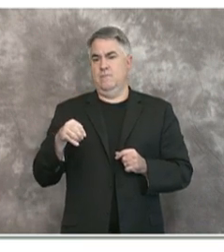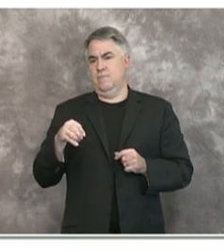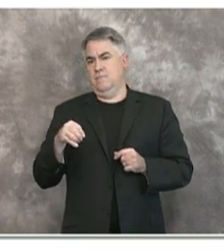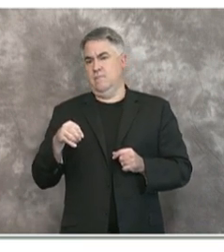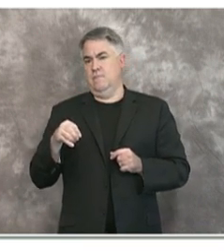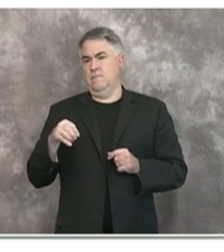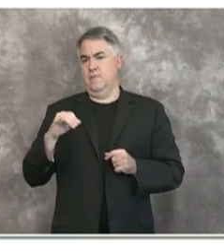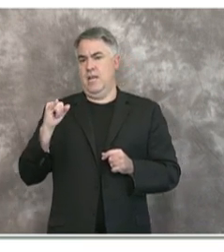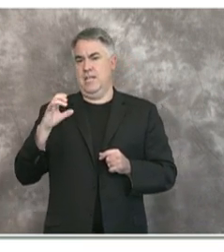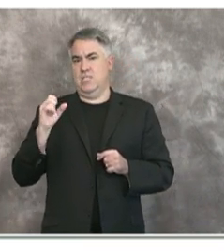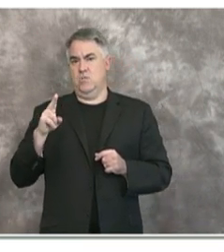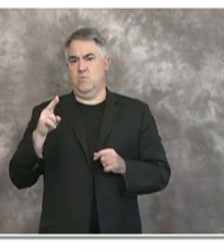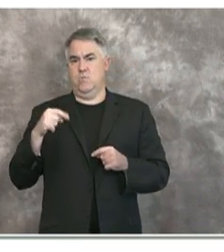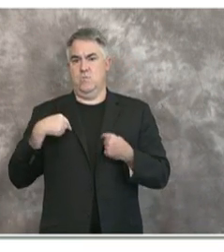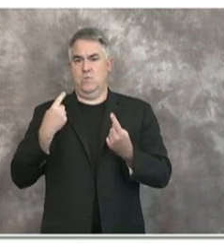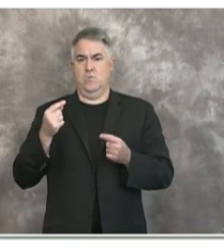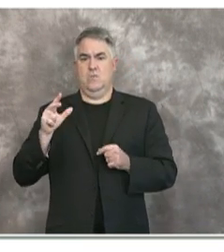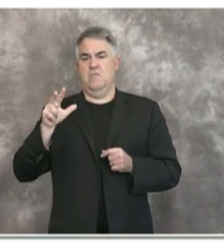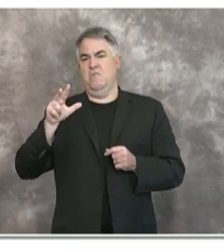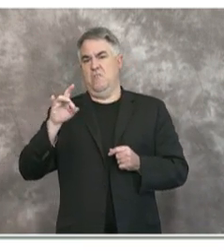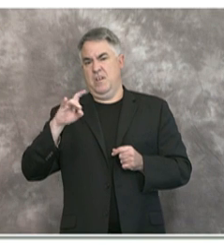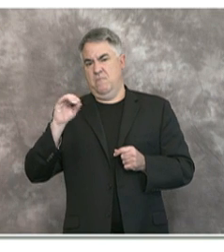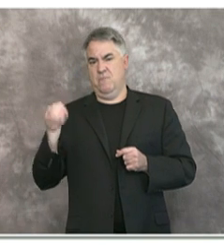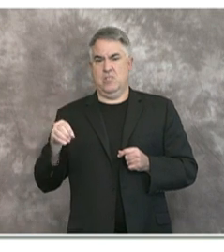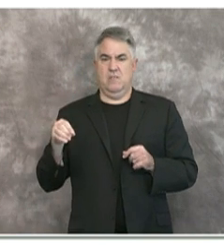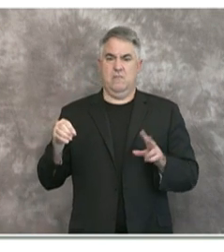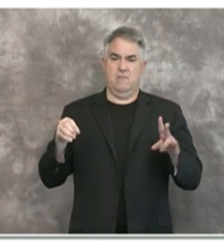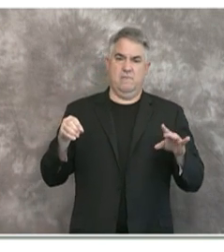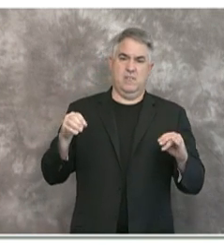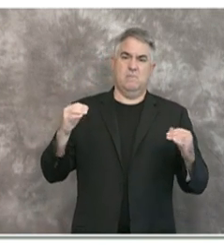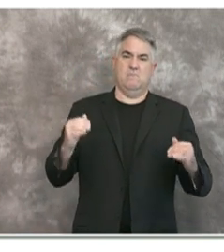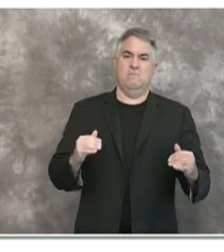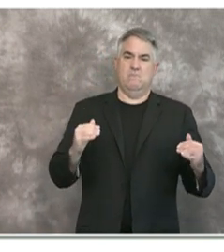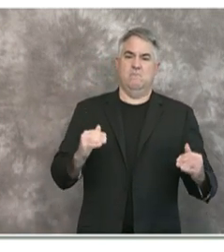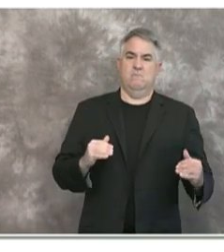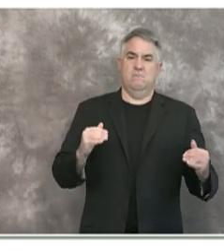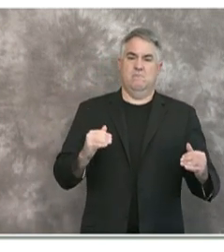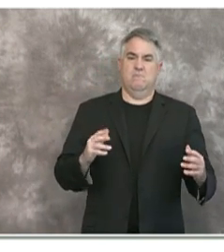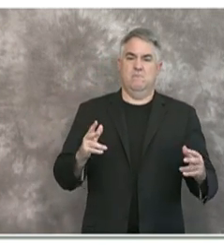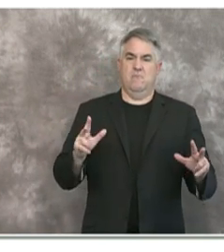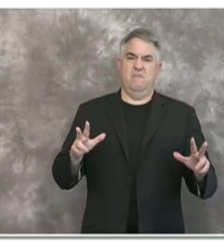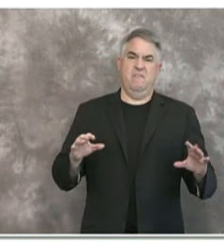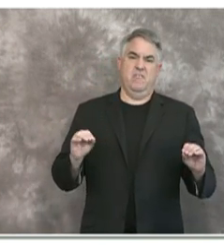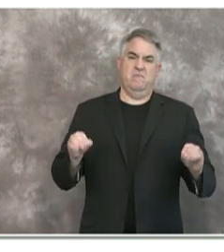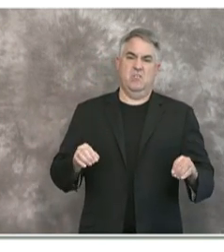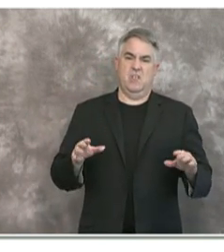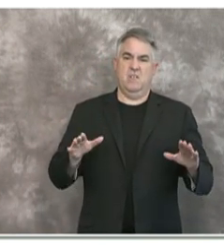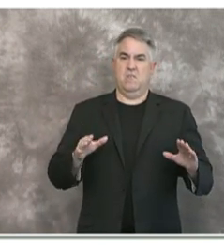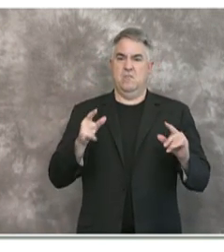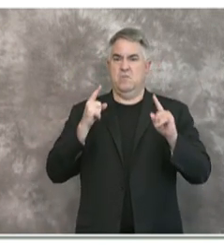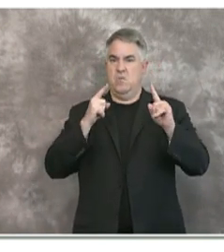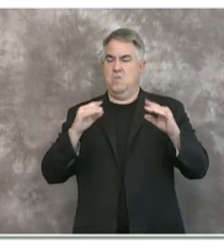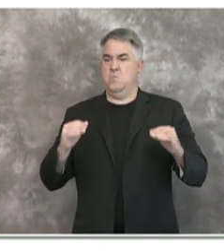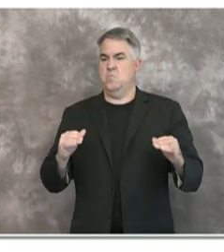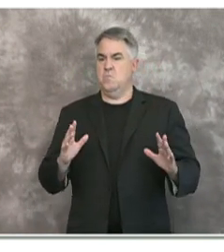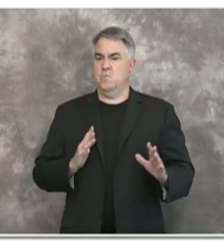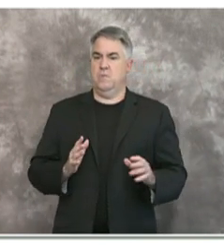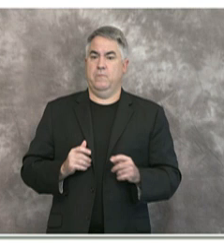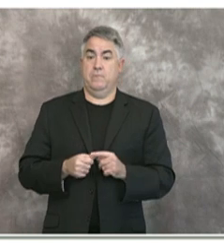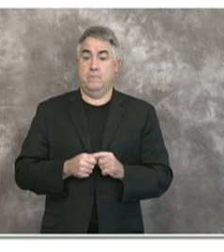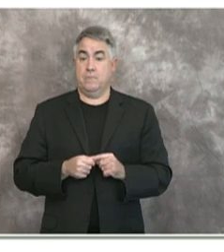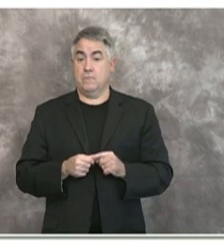ICU admission at 38%, both exceeding our 35% target for surge capacity.